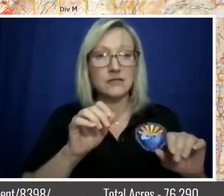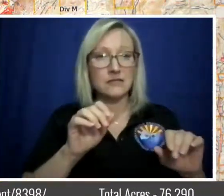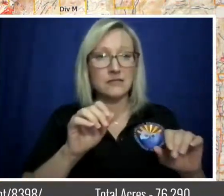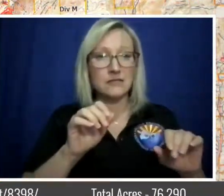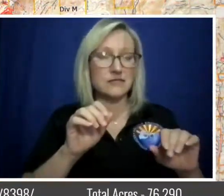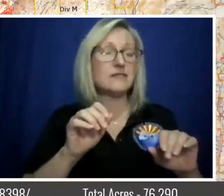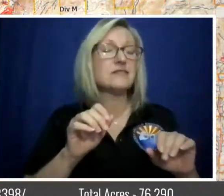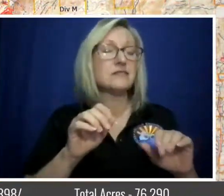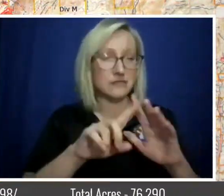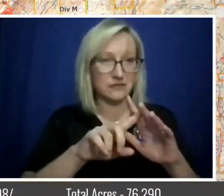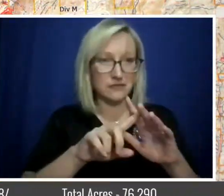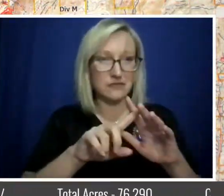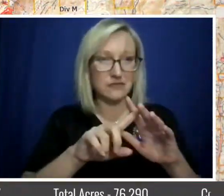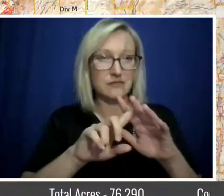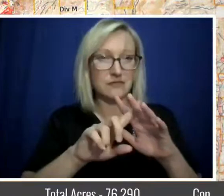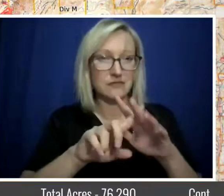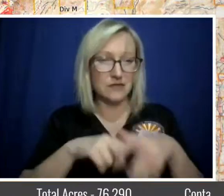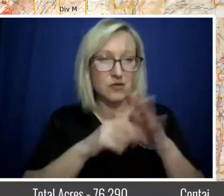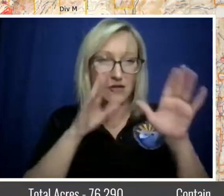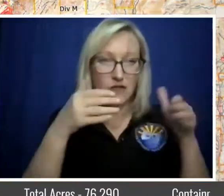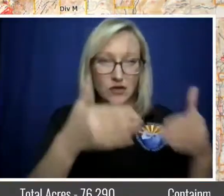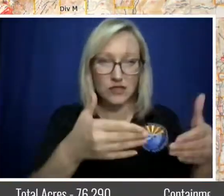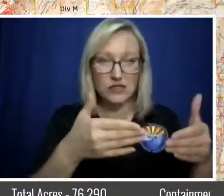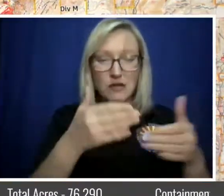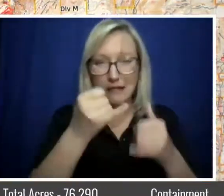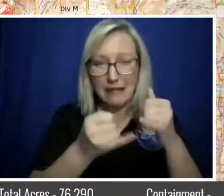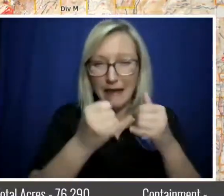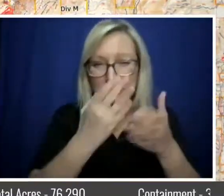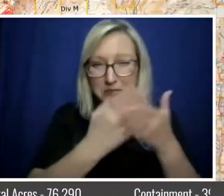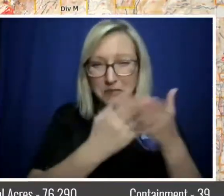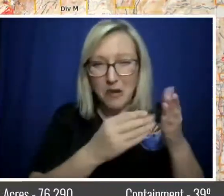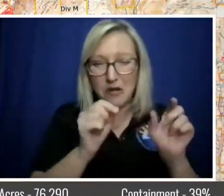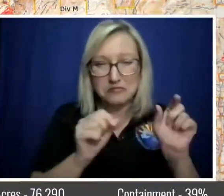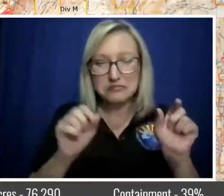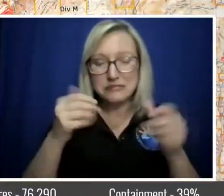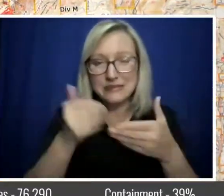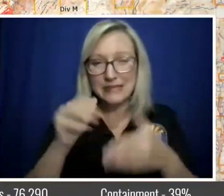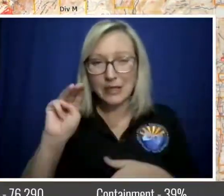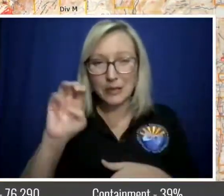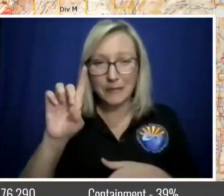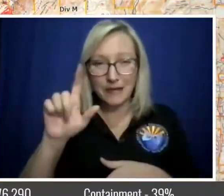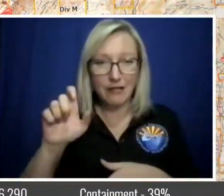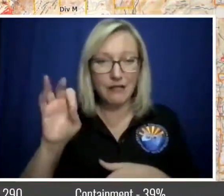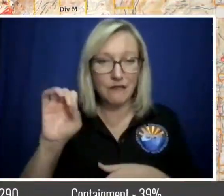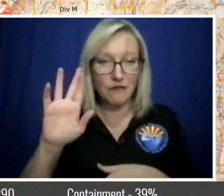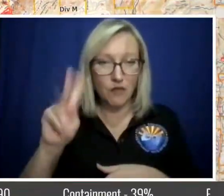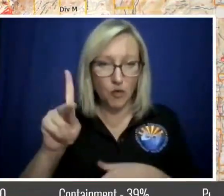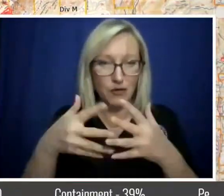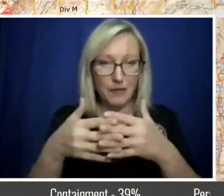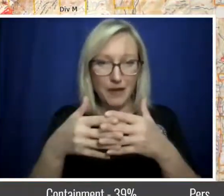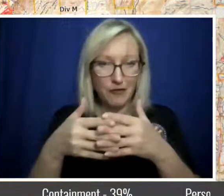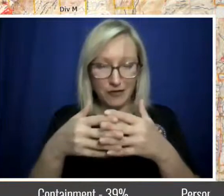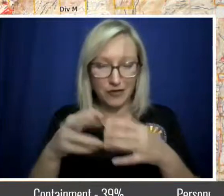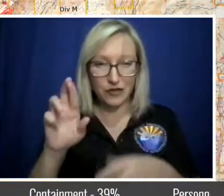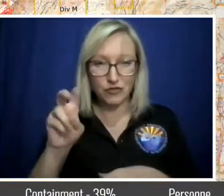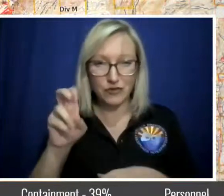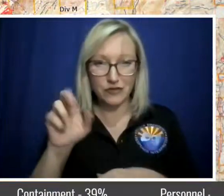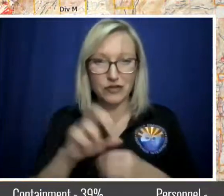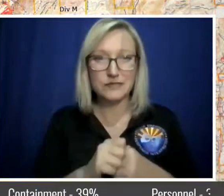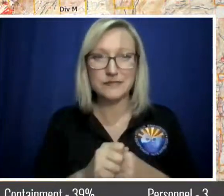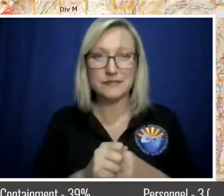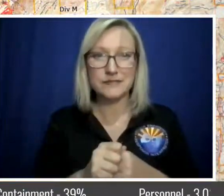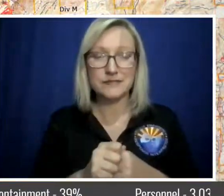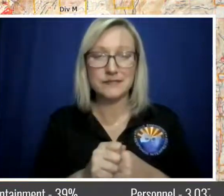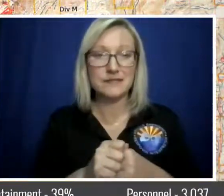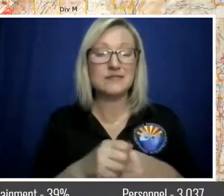the middle fork of the American River. Once you start coming up out of the middle fork, there's another little area in there. You know, worked what we could in there until the